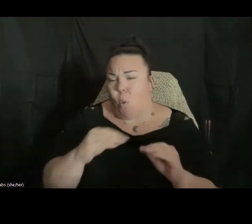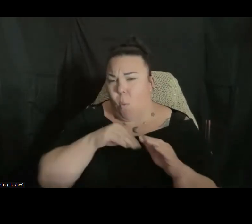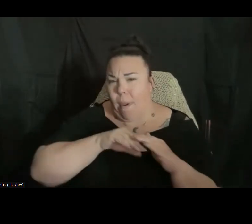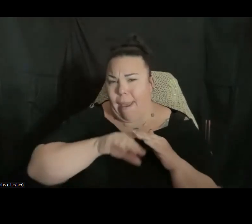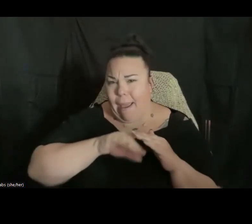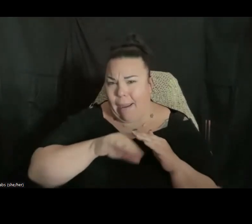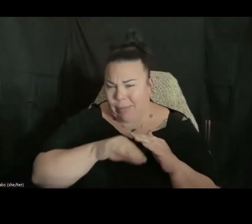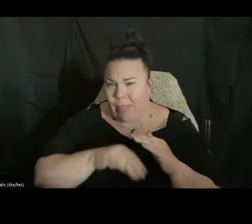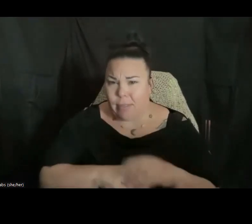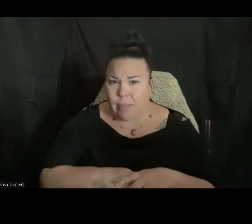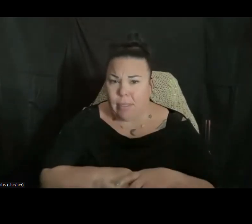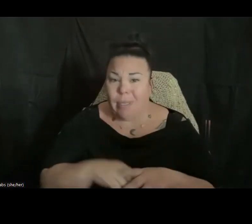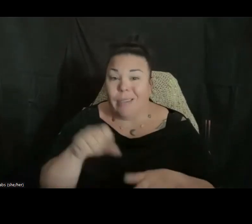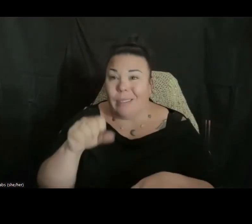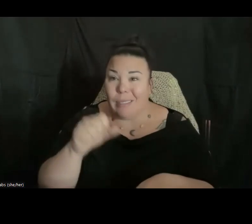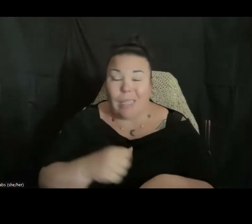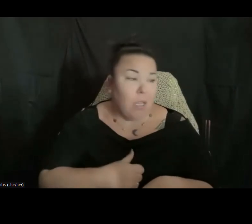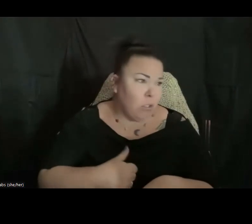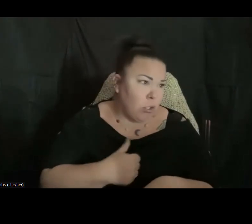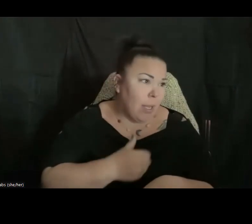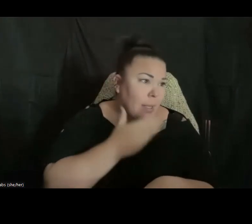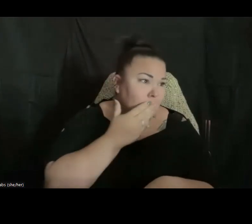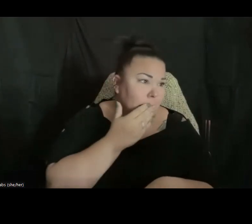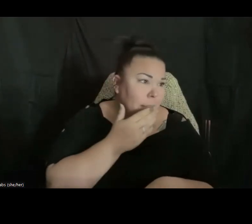point. Yeah, so sorry about that, David.